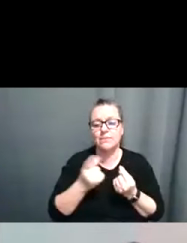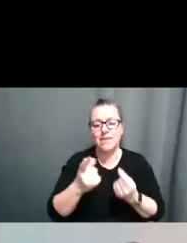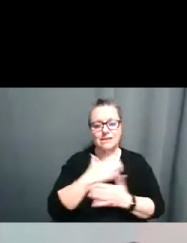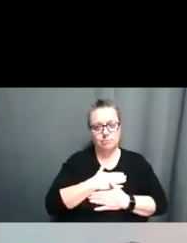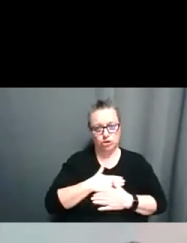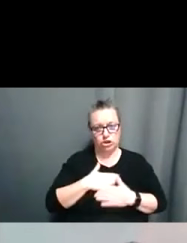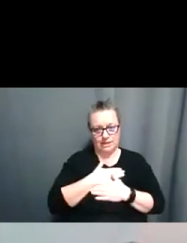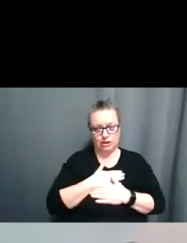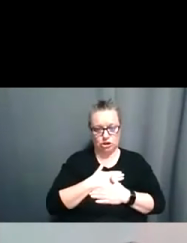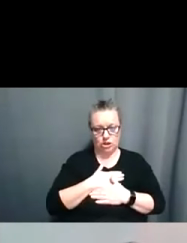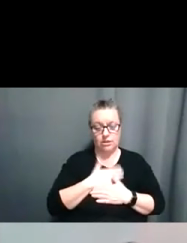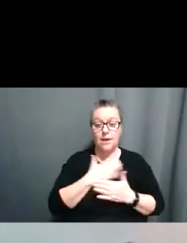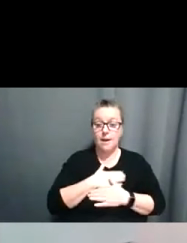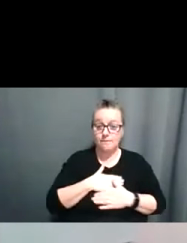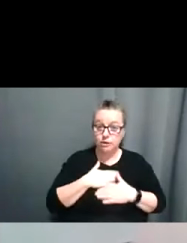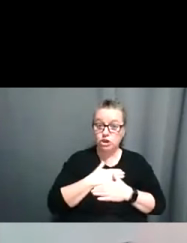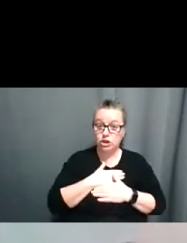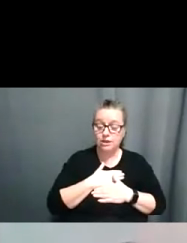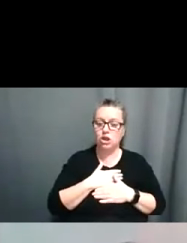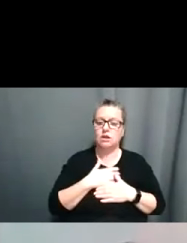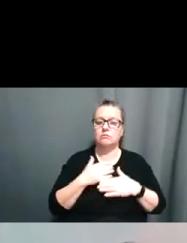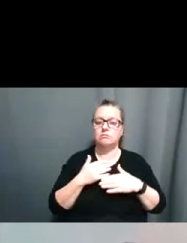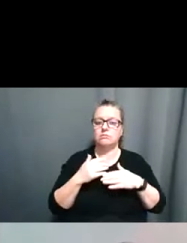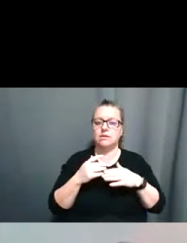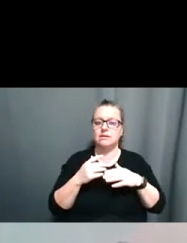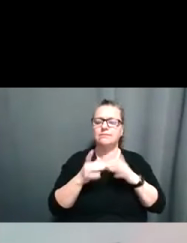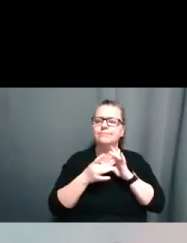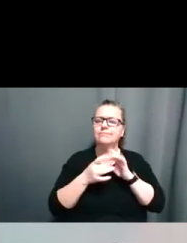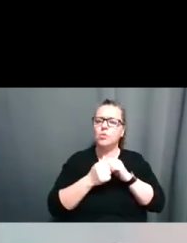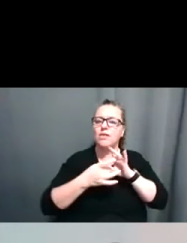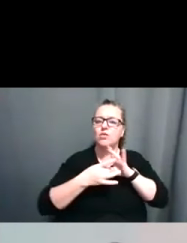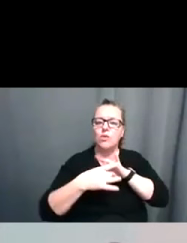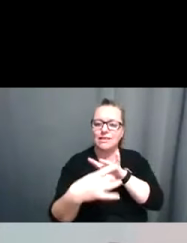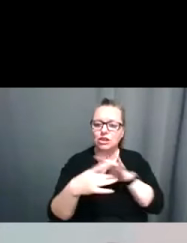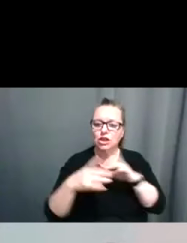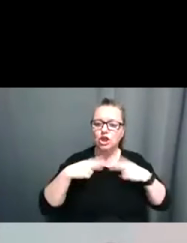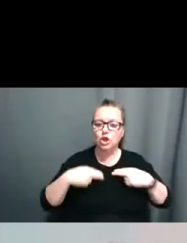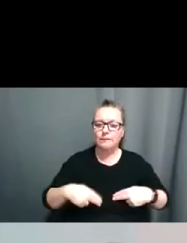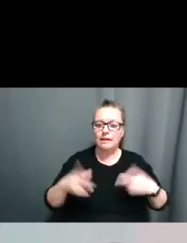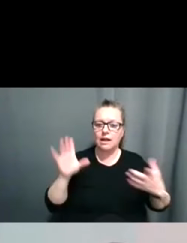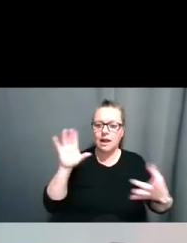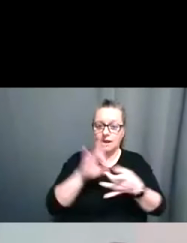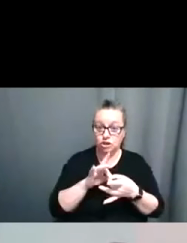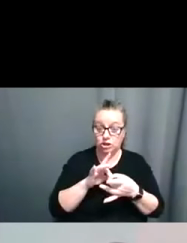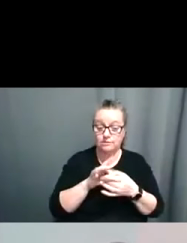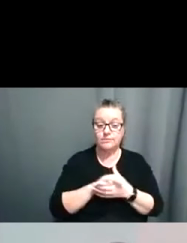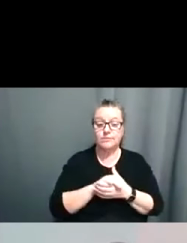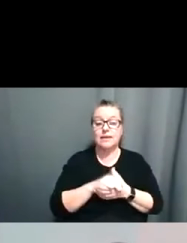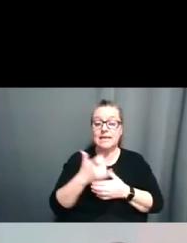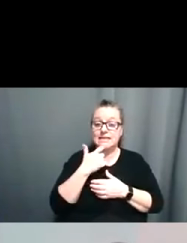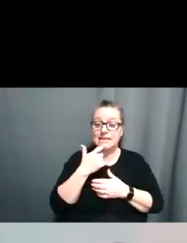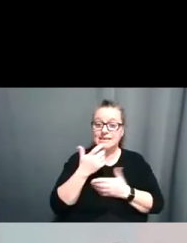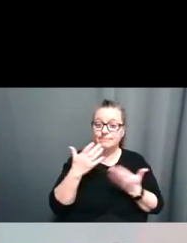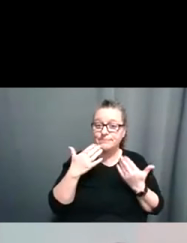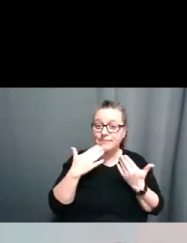appreciation. Appreciation is fundamentally about relationship and human connection. At a literal level, it says,